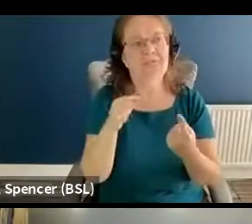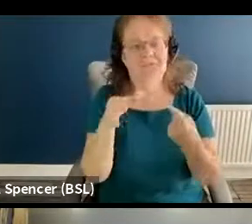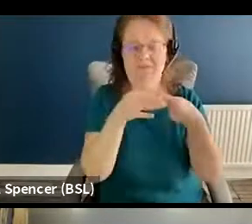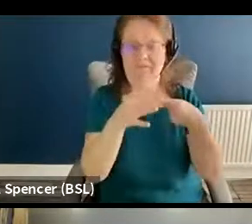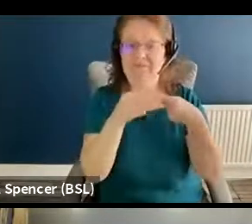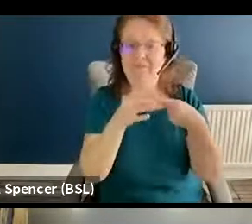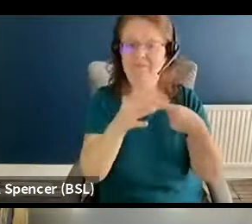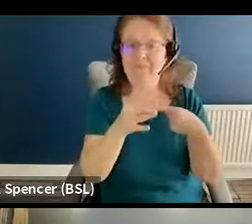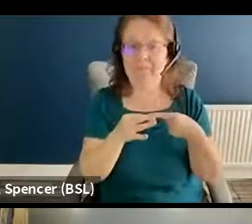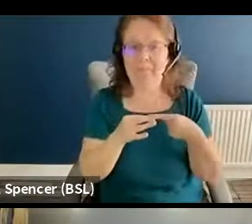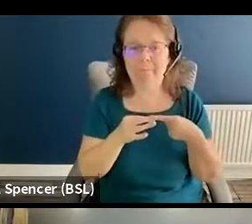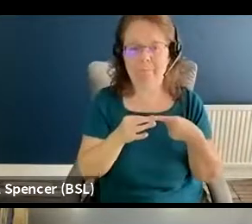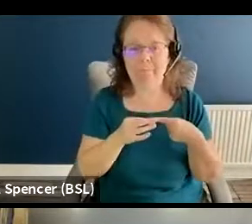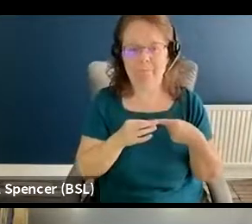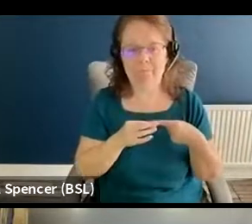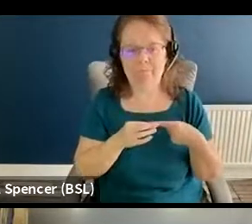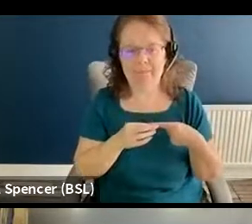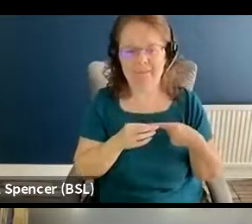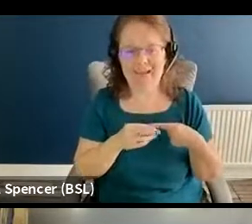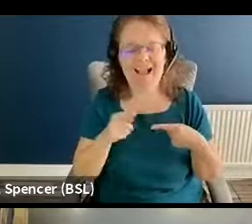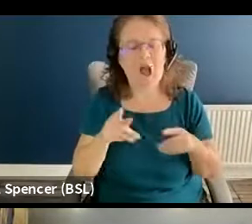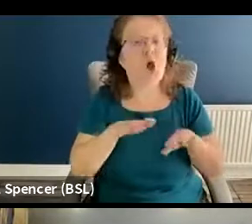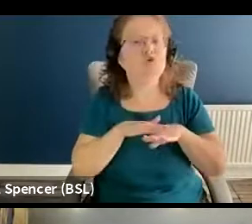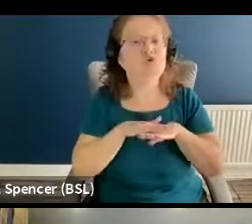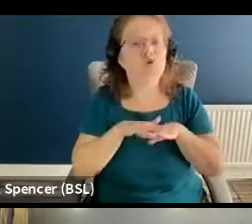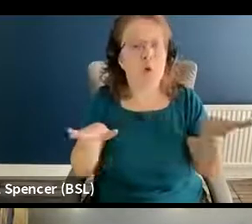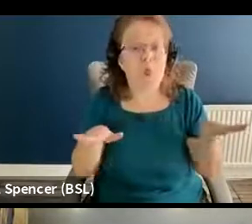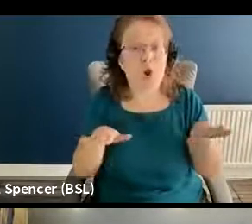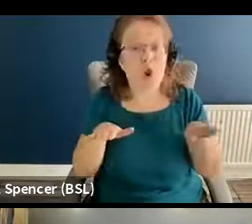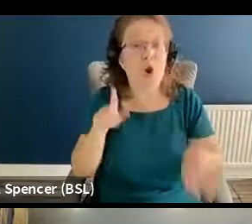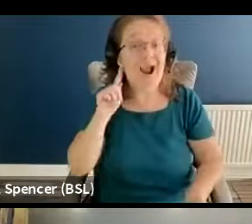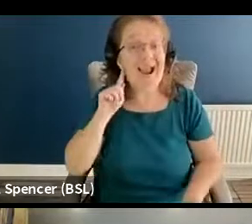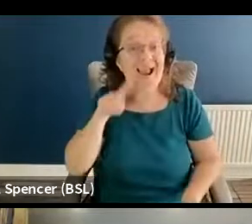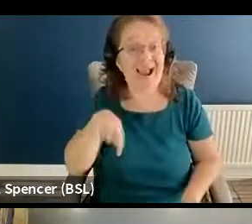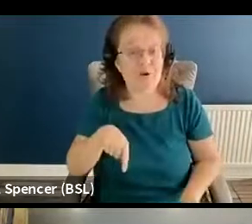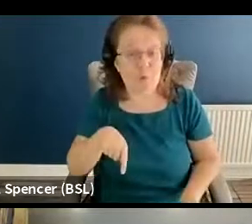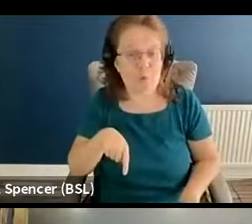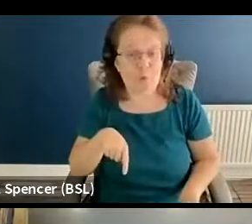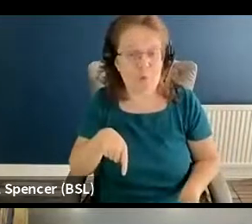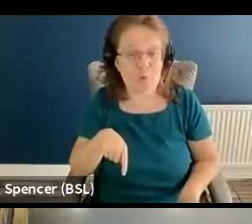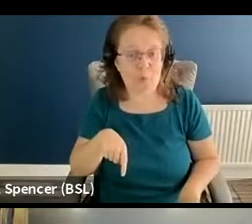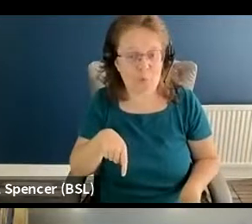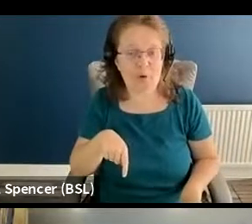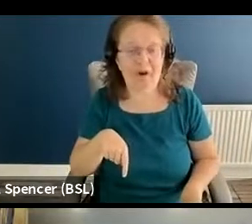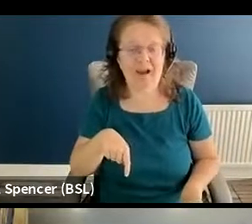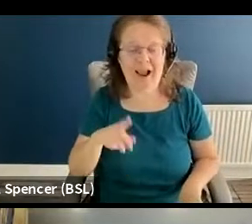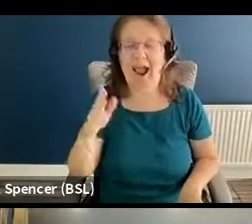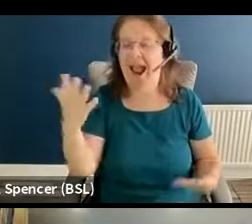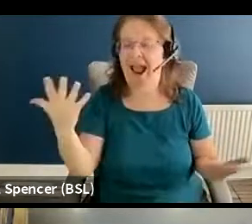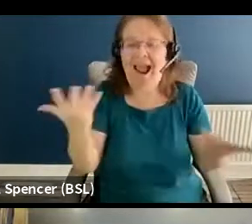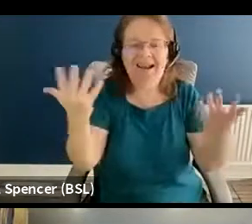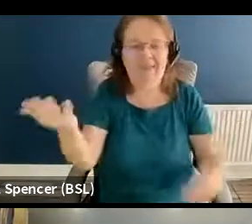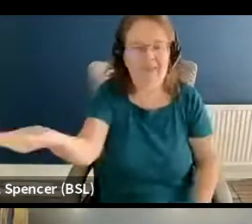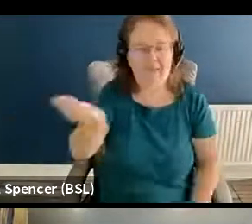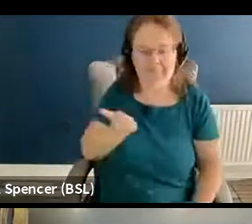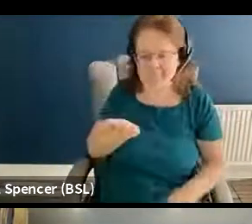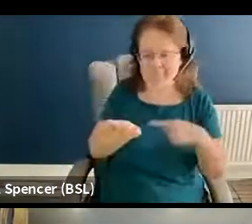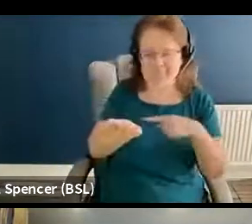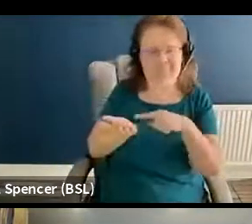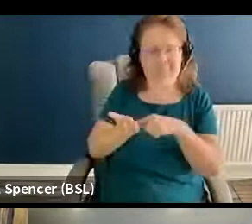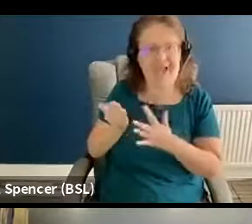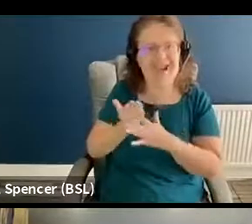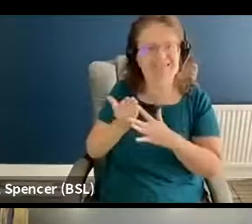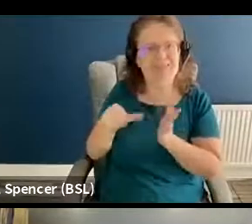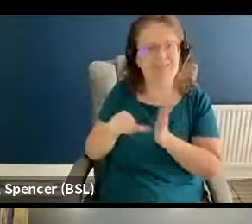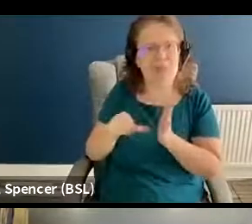to you, not ignore anything that comes in your way in terms of accessibility. I